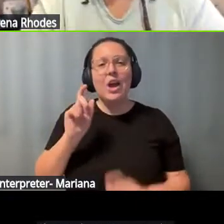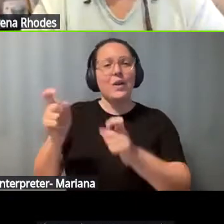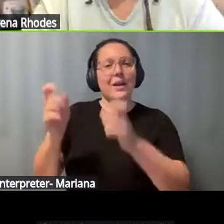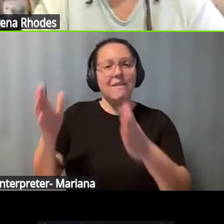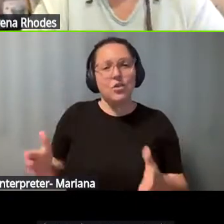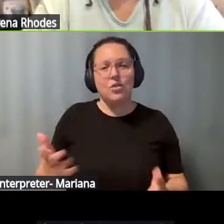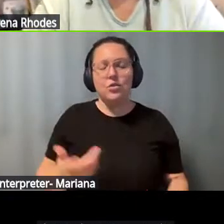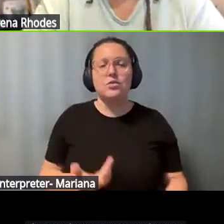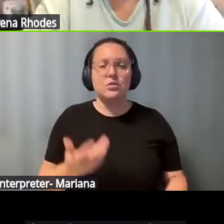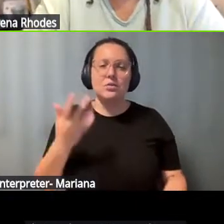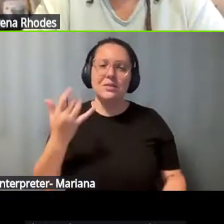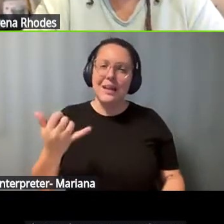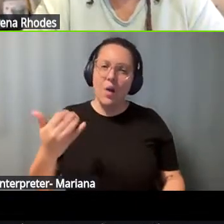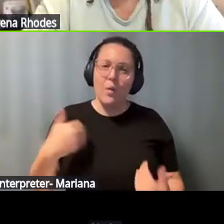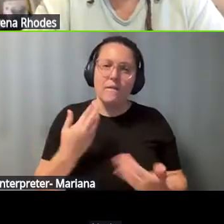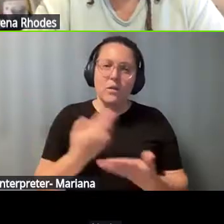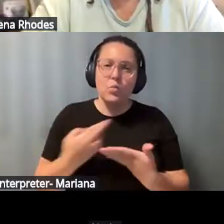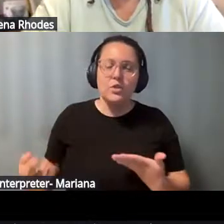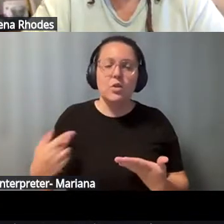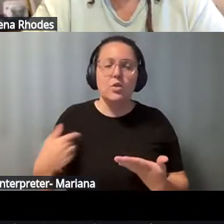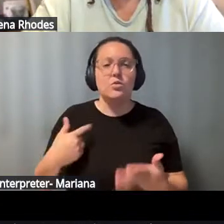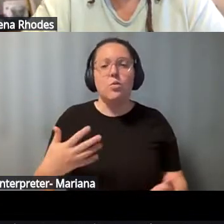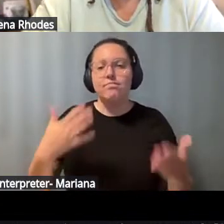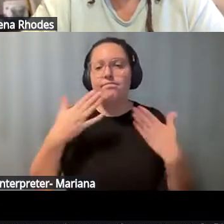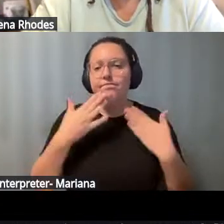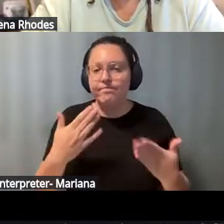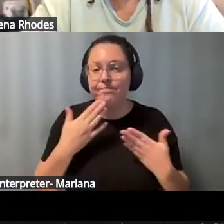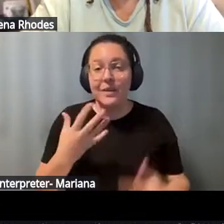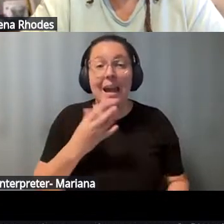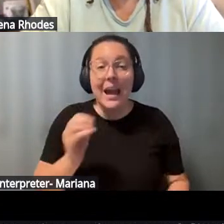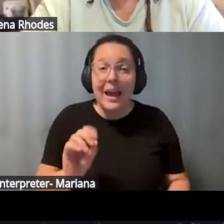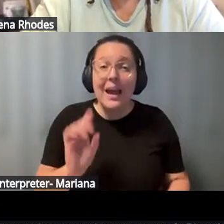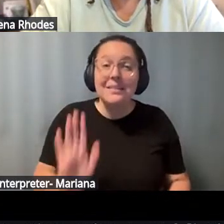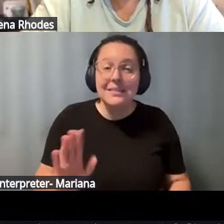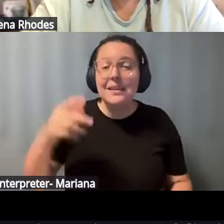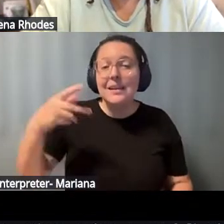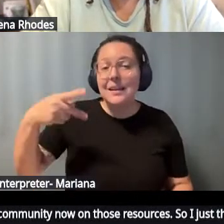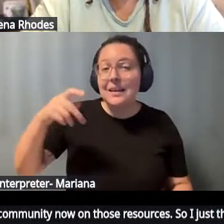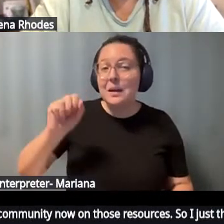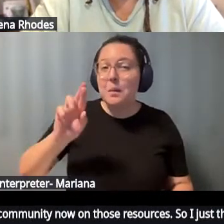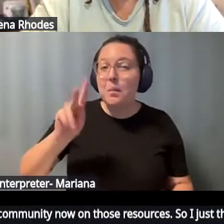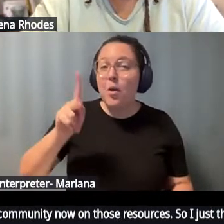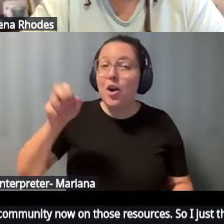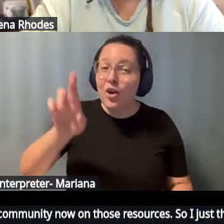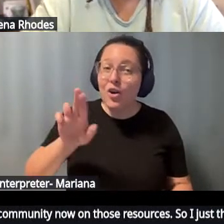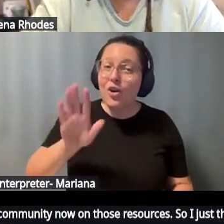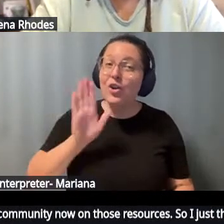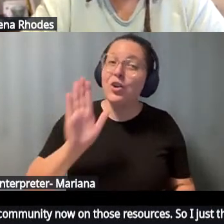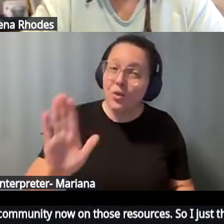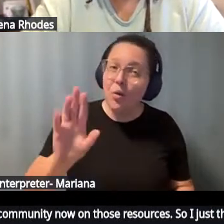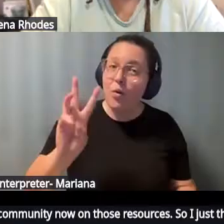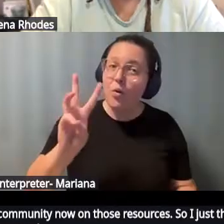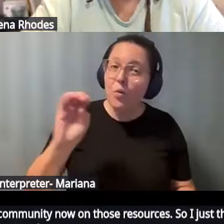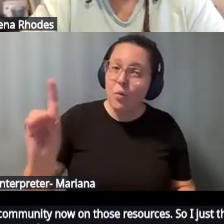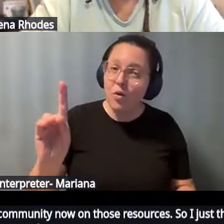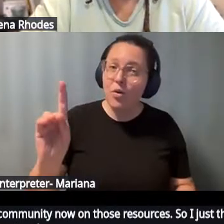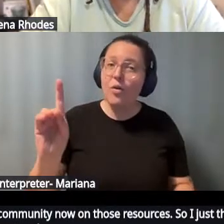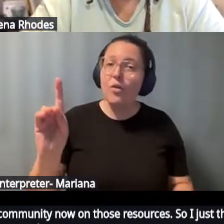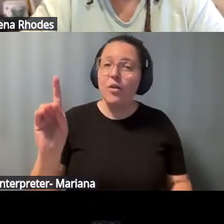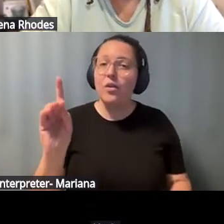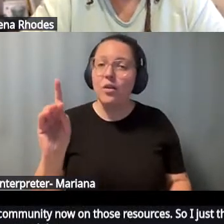those resources. So I just thank you. And it's Parker, it's your ward that Yeah.